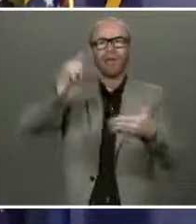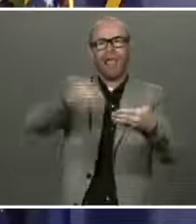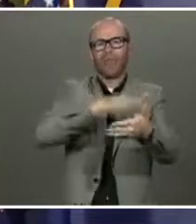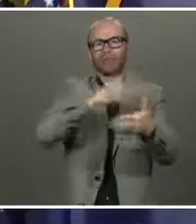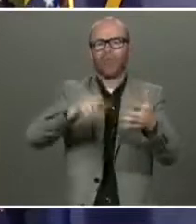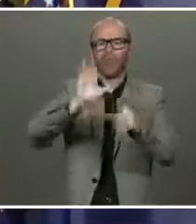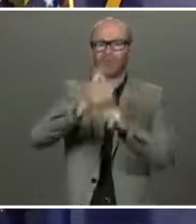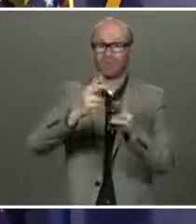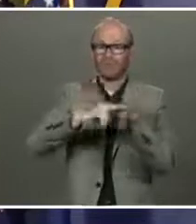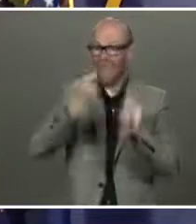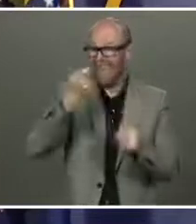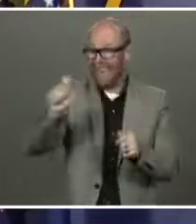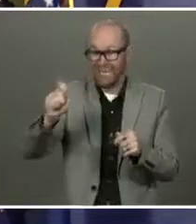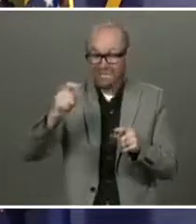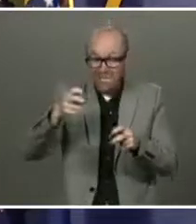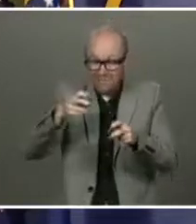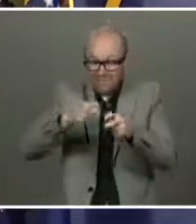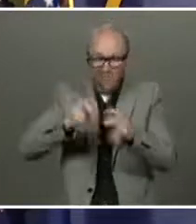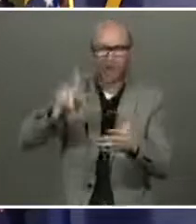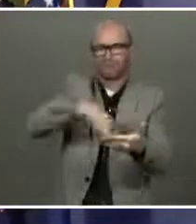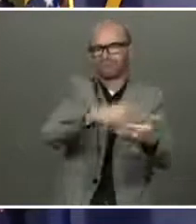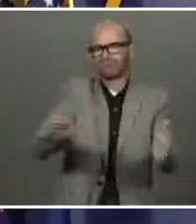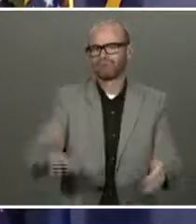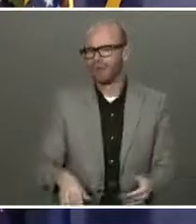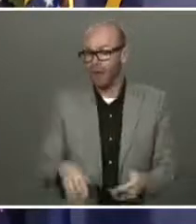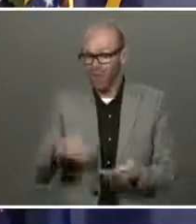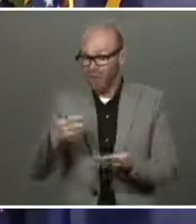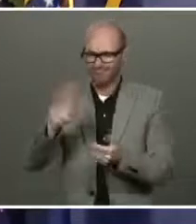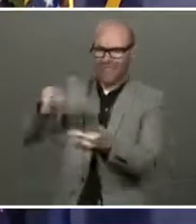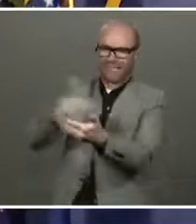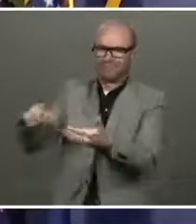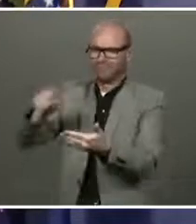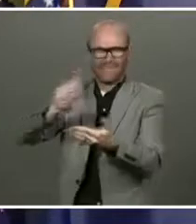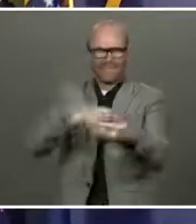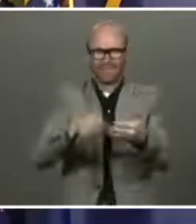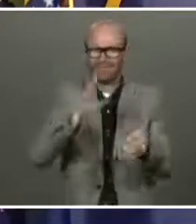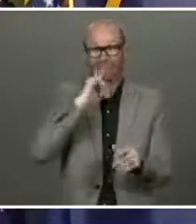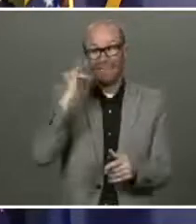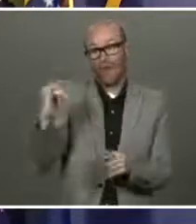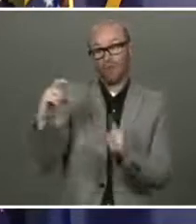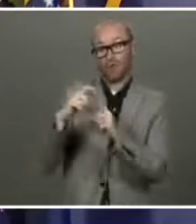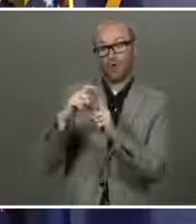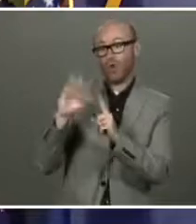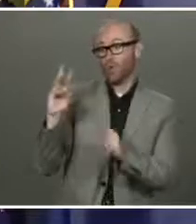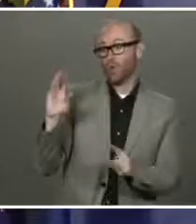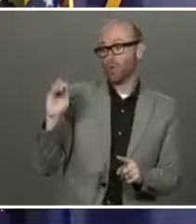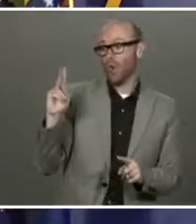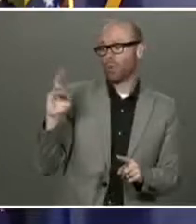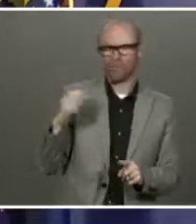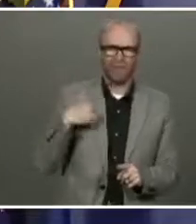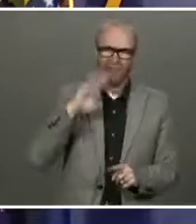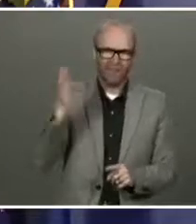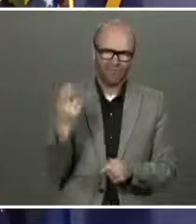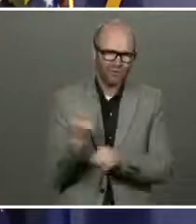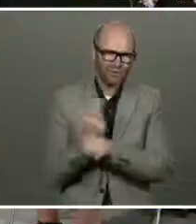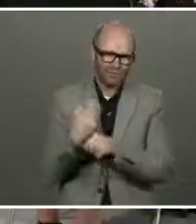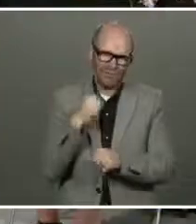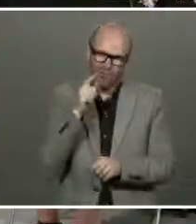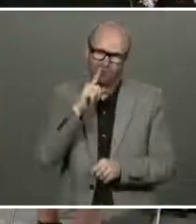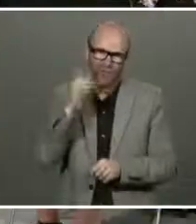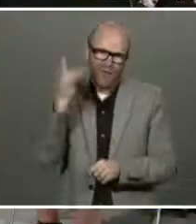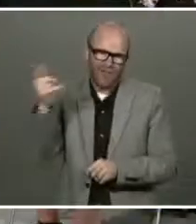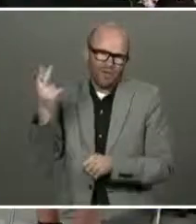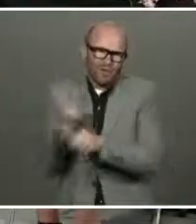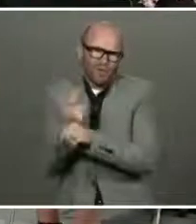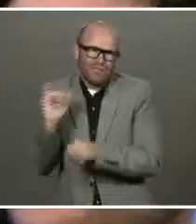have no idea where that word came from. Certainly wasn't used in any of the interviews, and I have no idea why they would choose that headline. What's the message you would